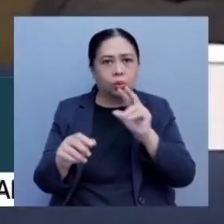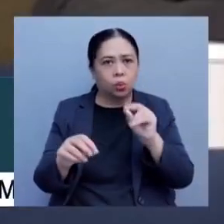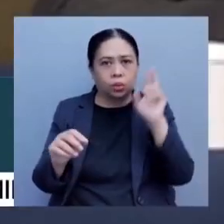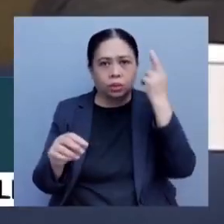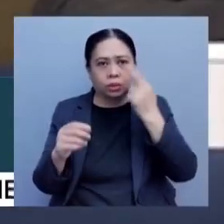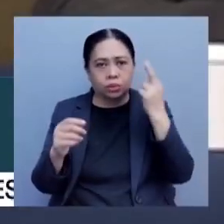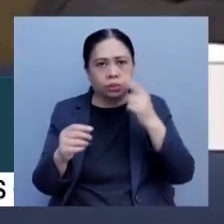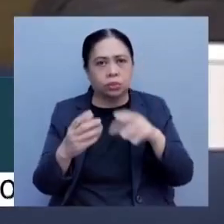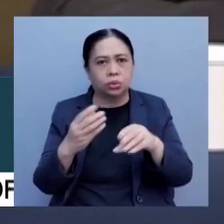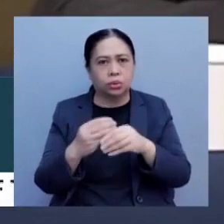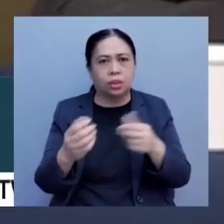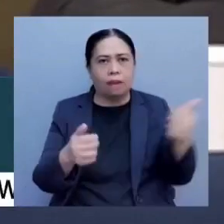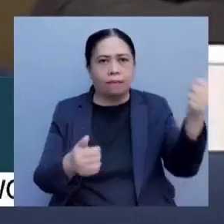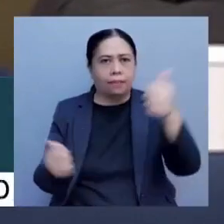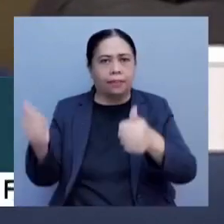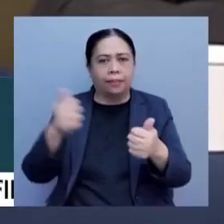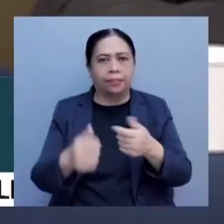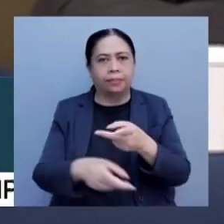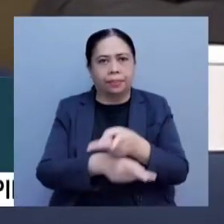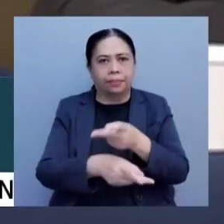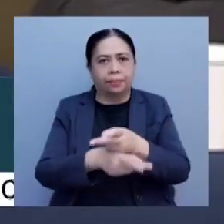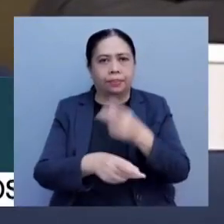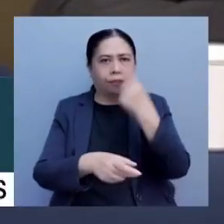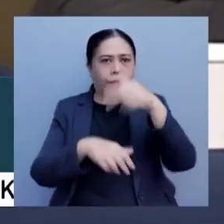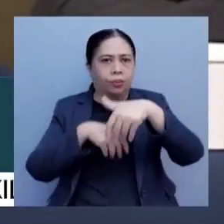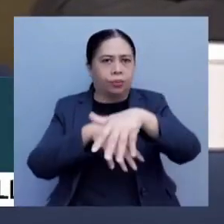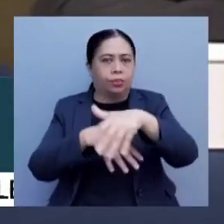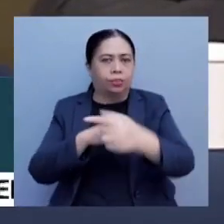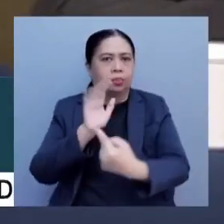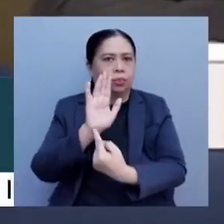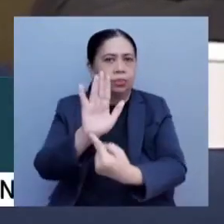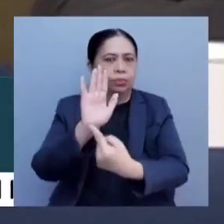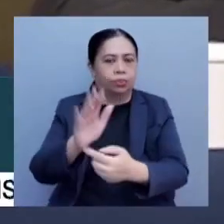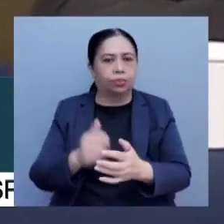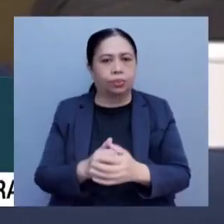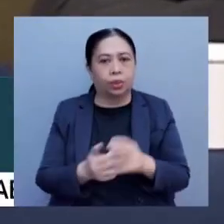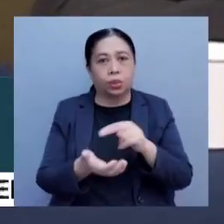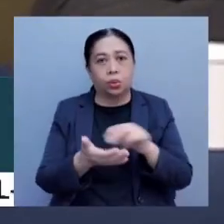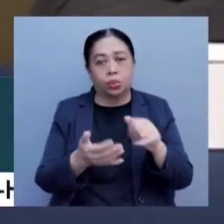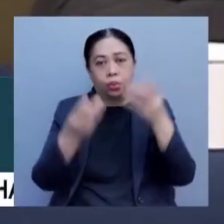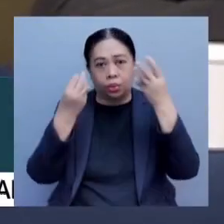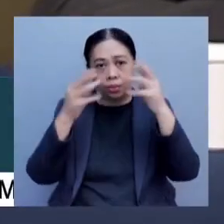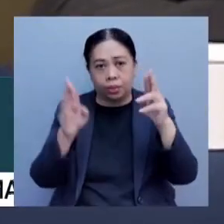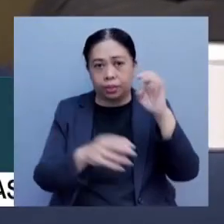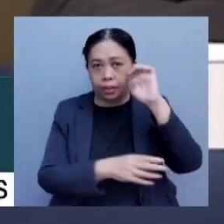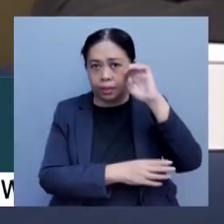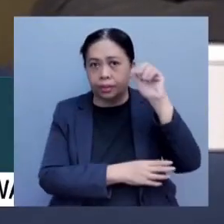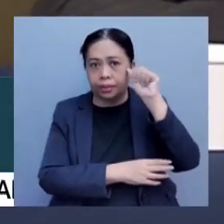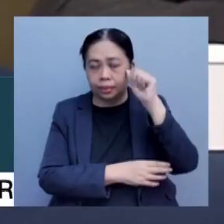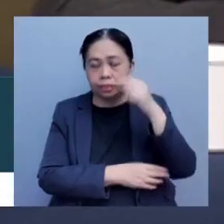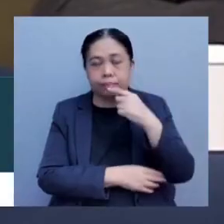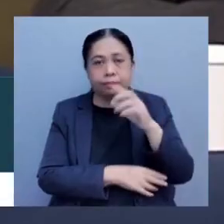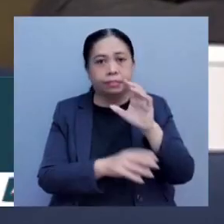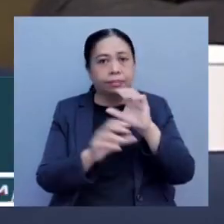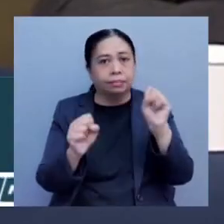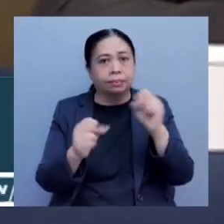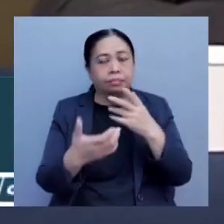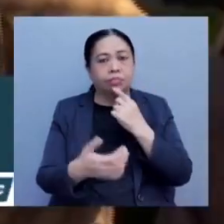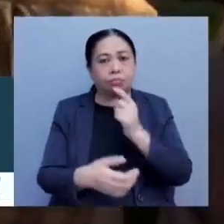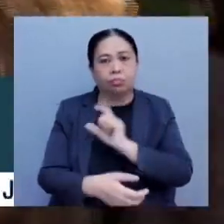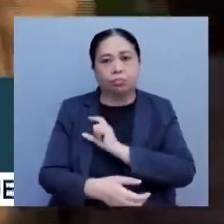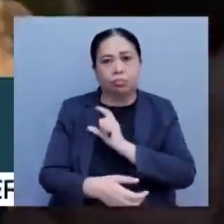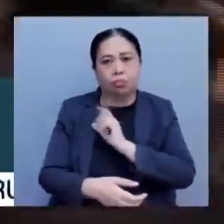adding authorities are prepared for the demonstrations. New York City Mayor Eric Adams said the police department will be sending additional units